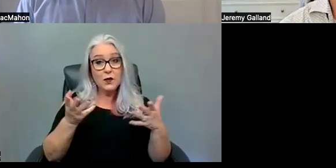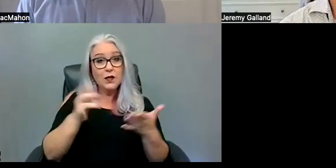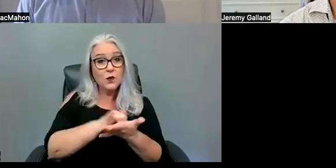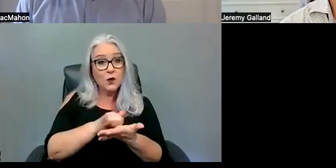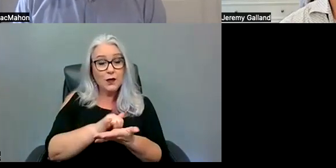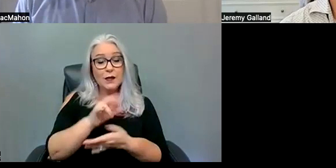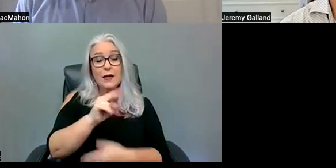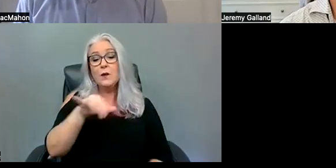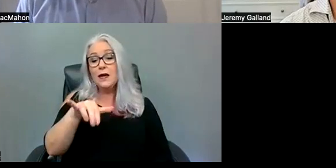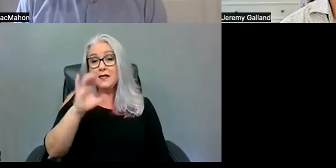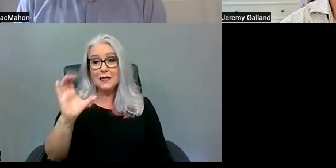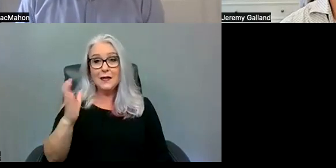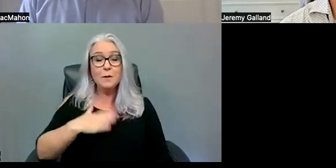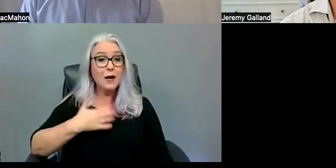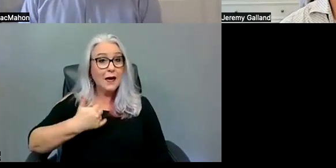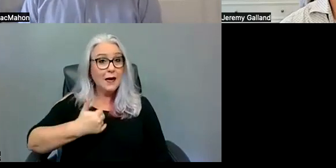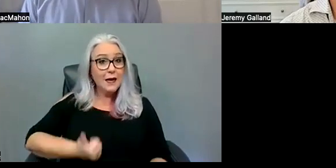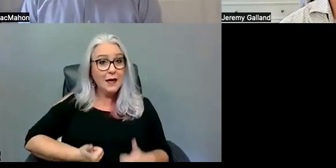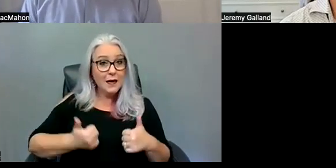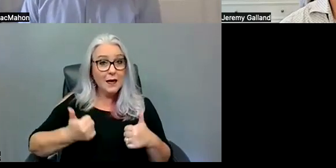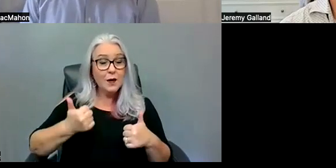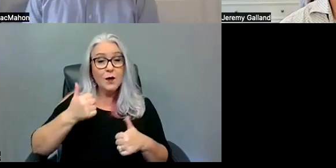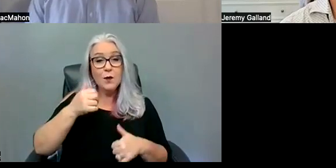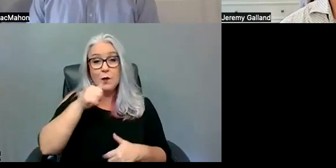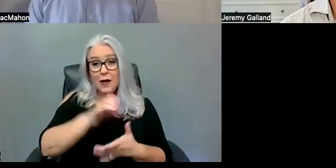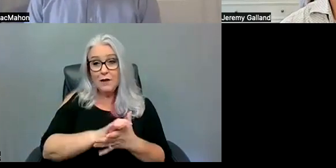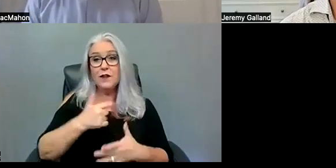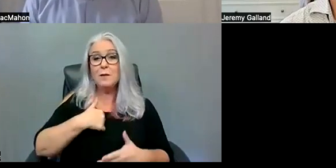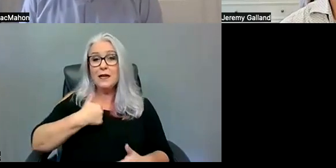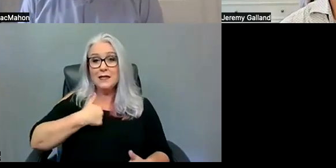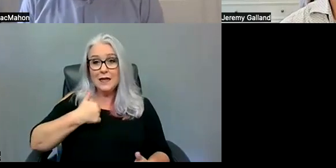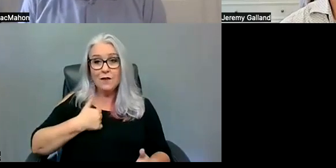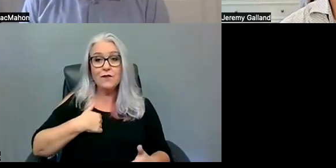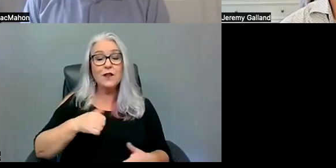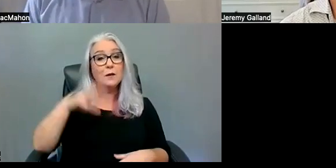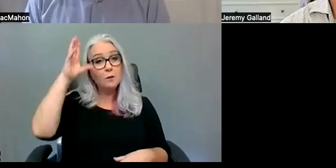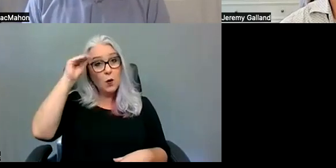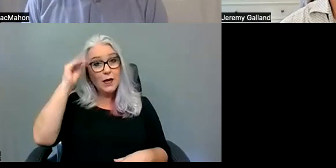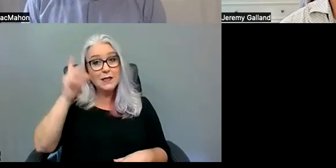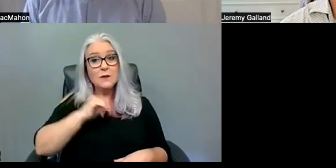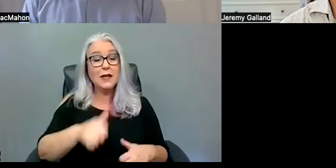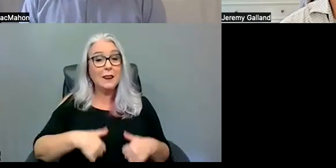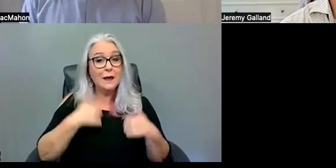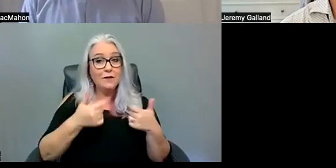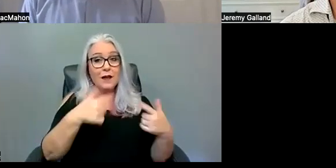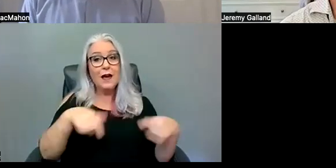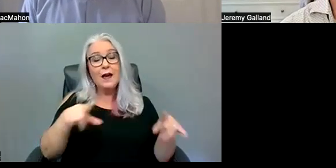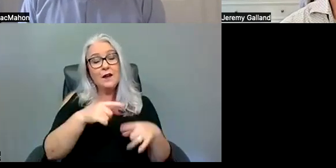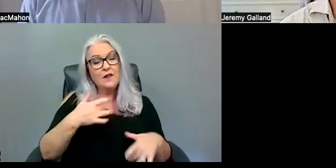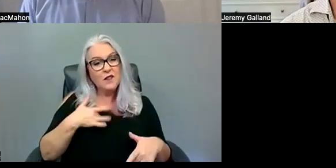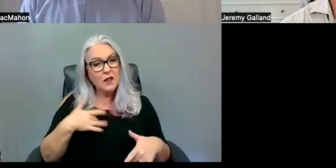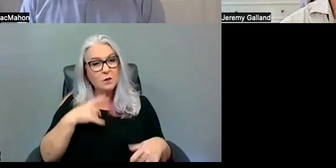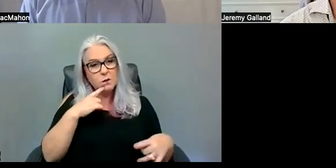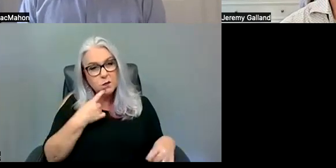Joanna, and I live here in the village with our 2 boys, and we absolutely love it here. I'm running for BOE because I'm dismayed at what is happening in school boards